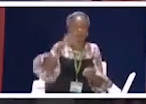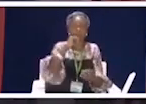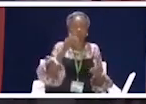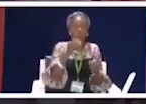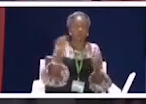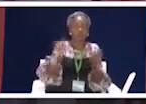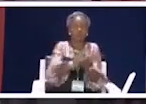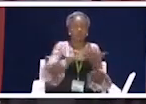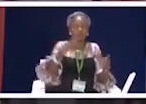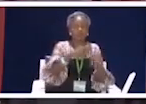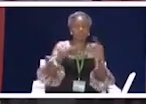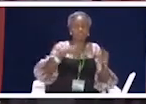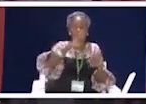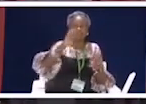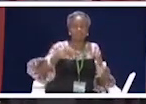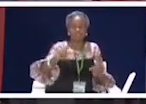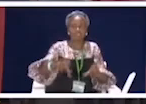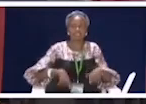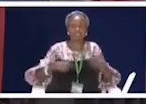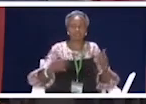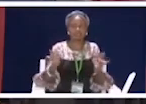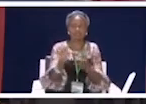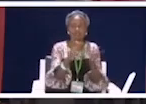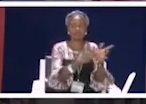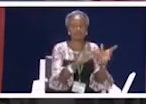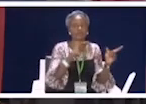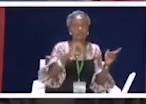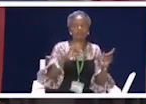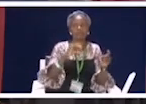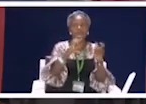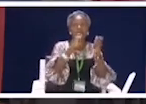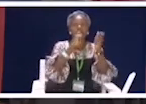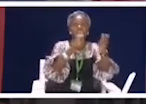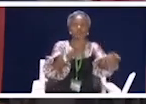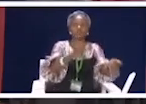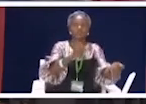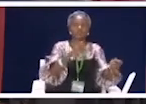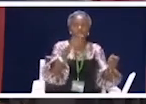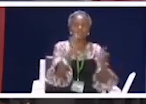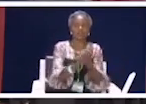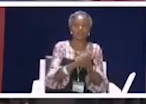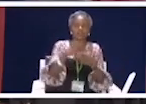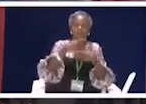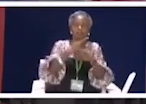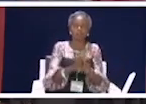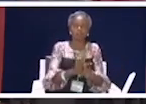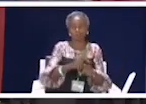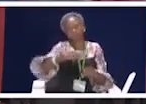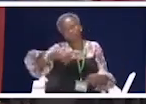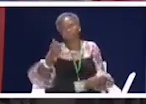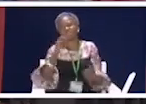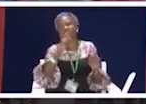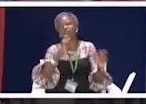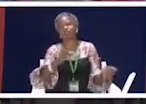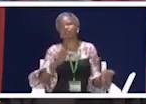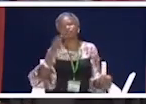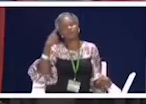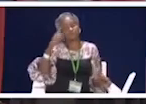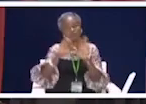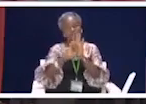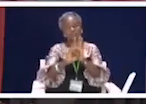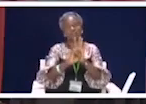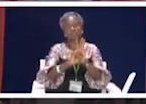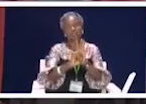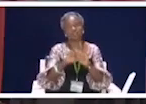have everlasting life. Jesus is a gift that produces other gifts. For instance,